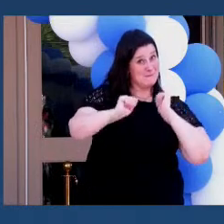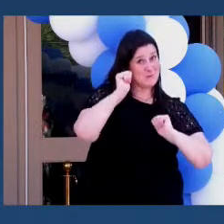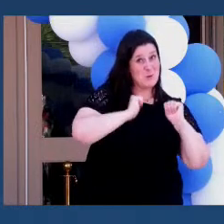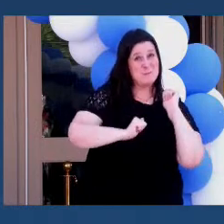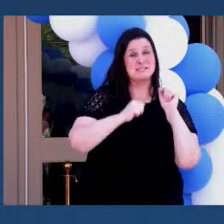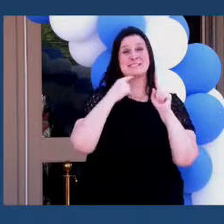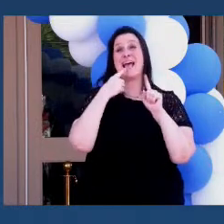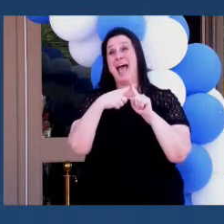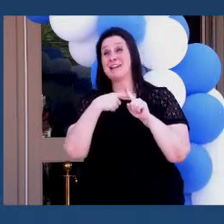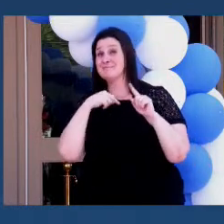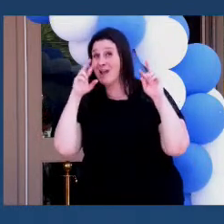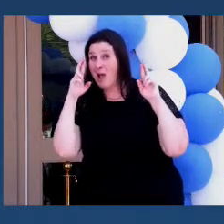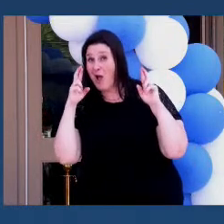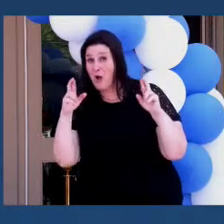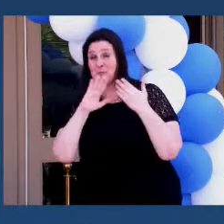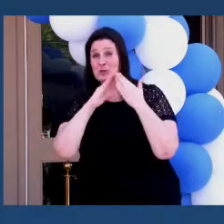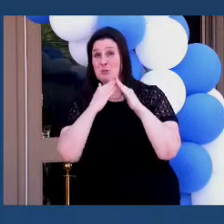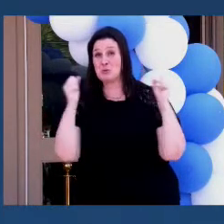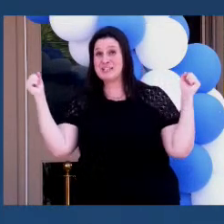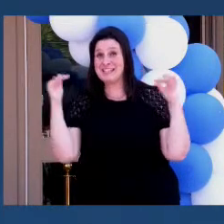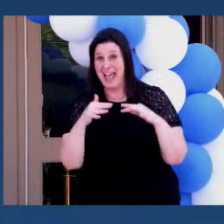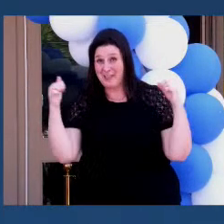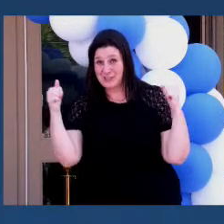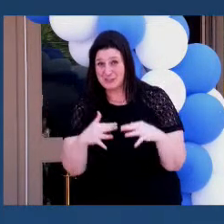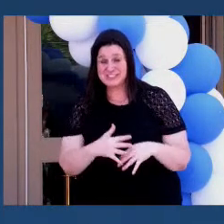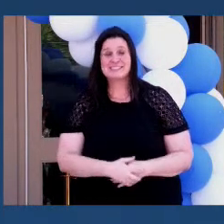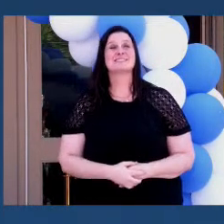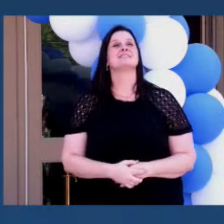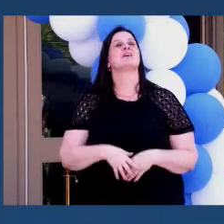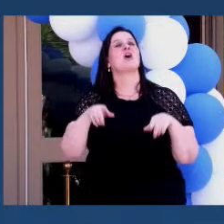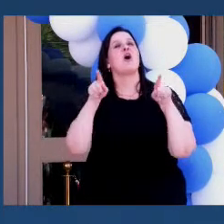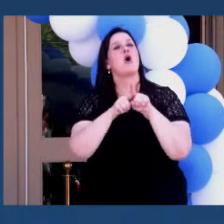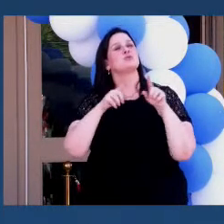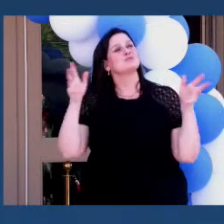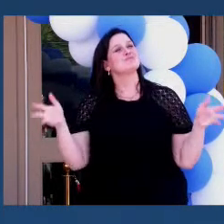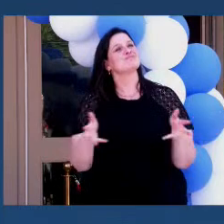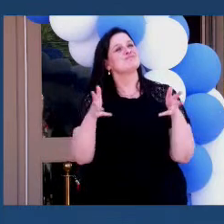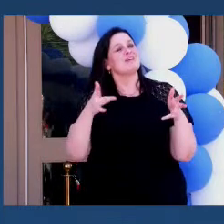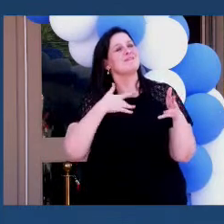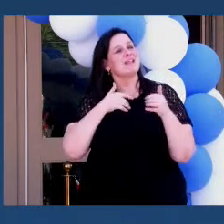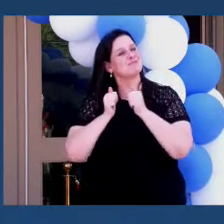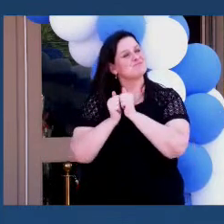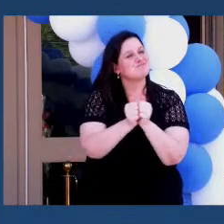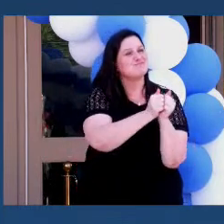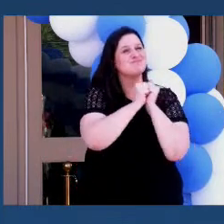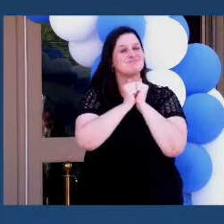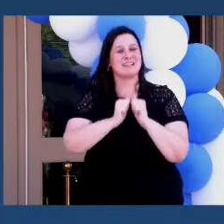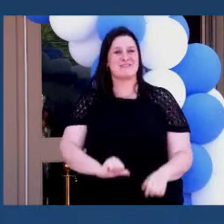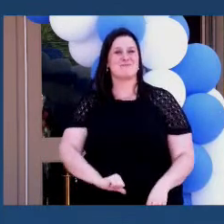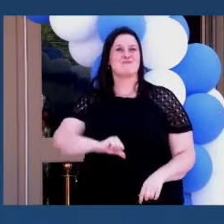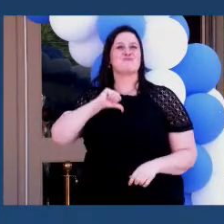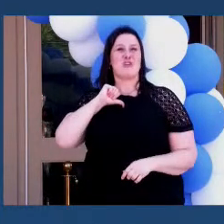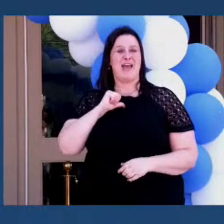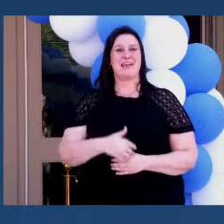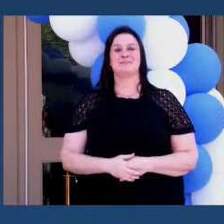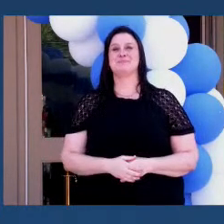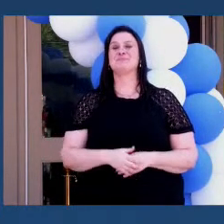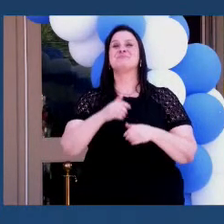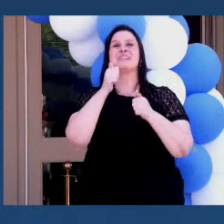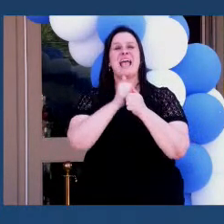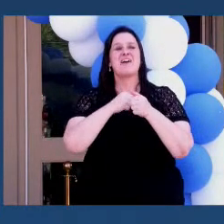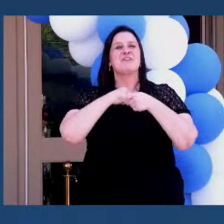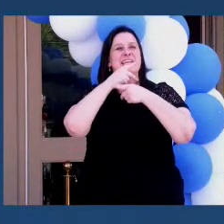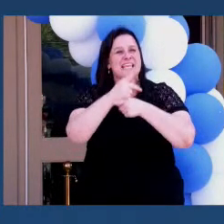I hope, community gatherings, and fostering a sense of togetherness and pride. Every carefully thought